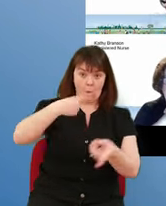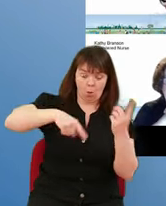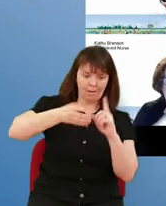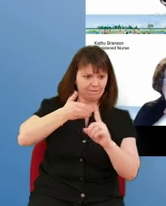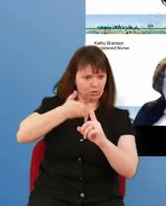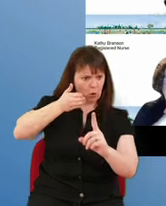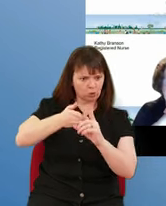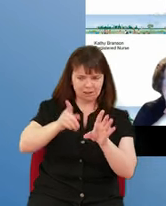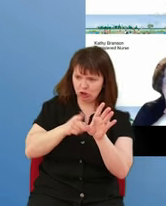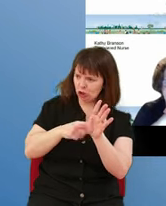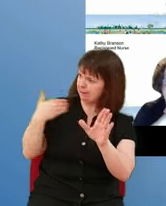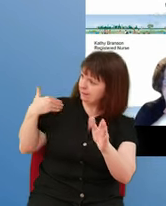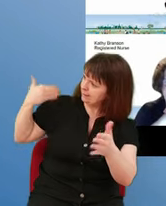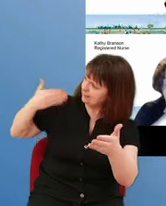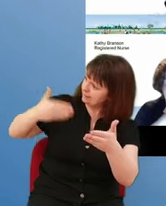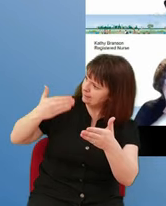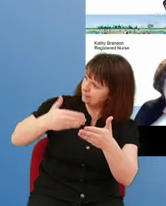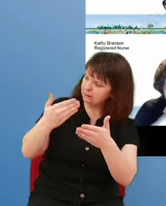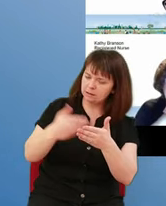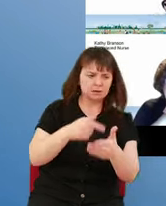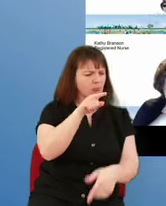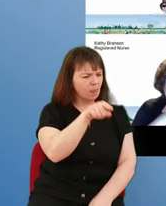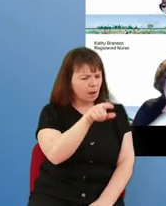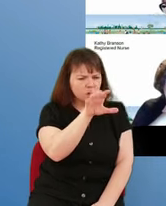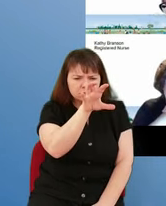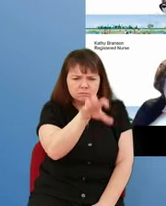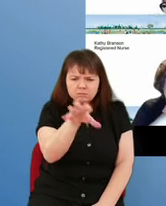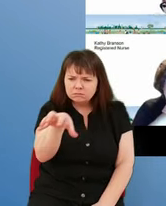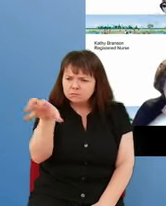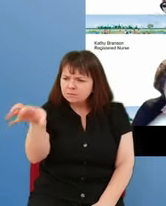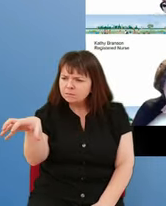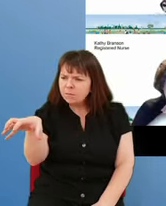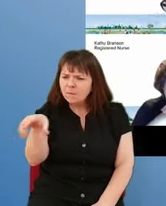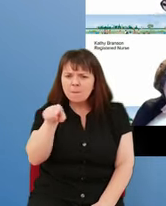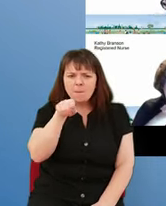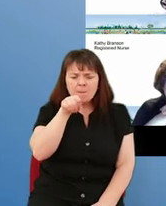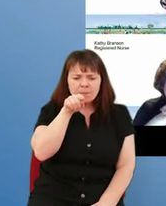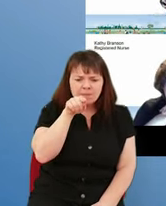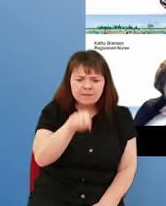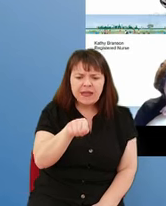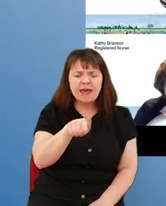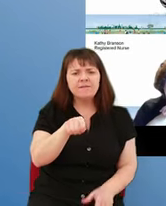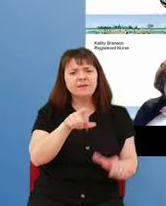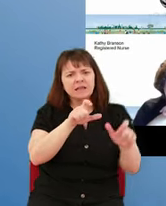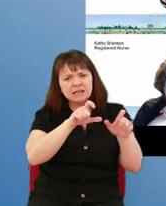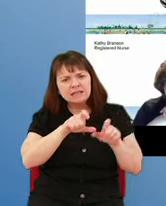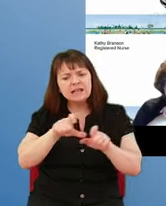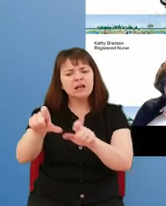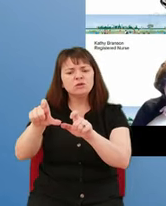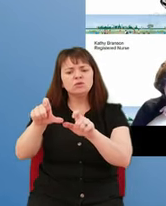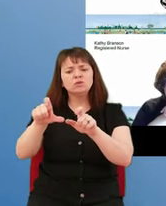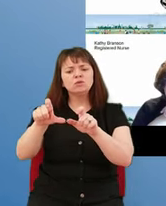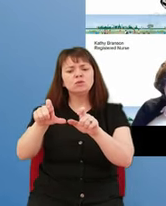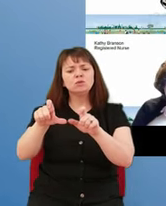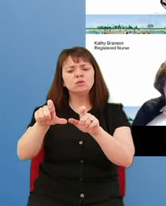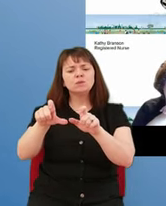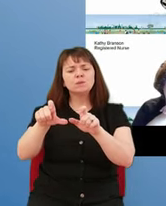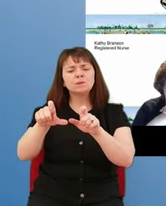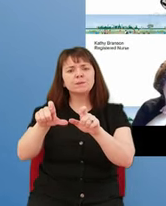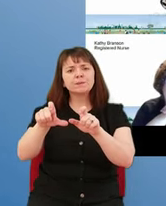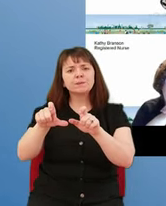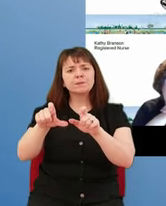write and the time are the ones that are likely to make the submissions. But I would say, I think